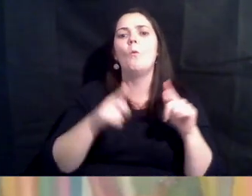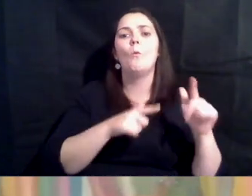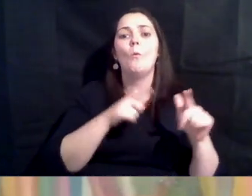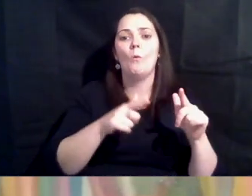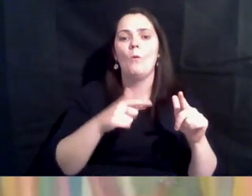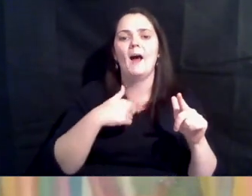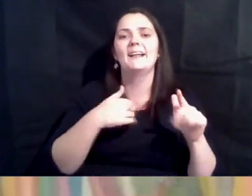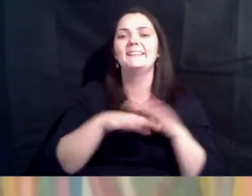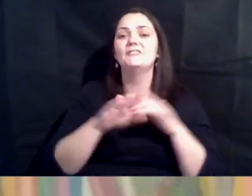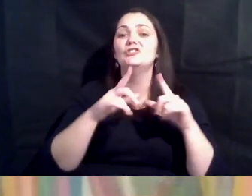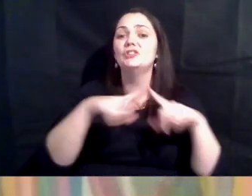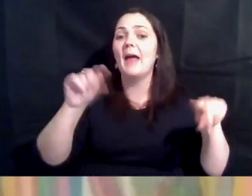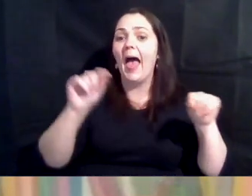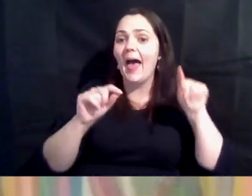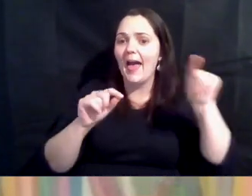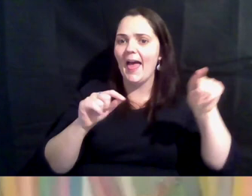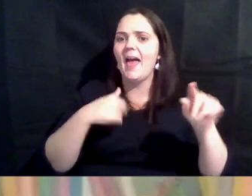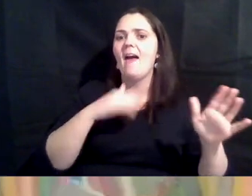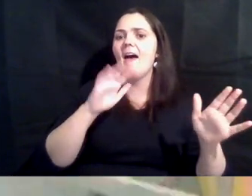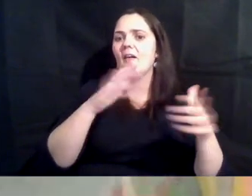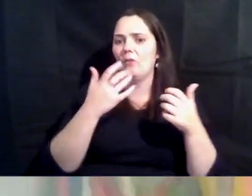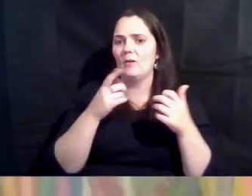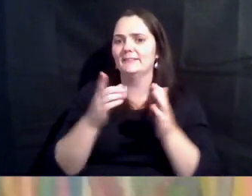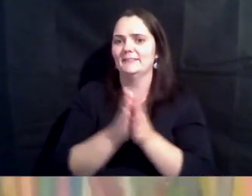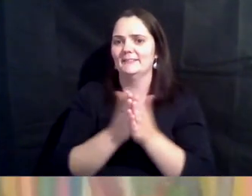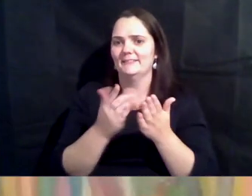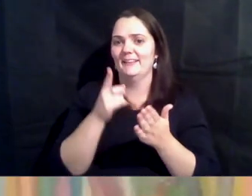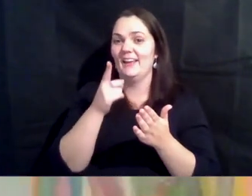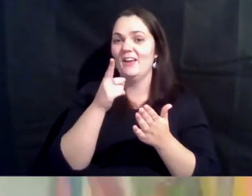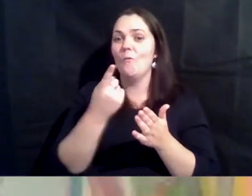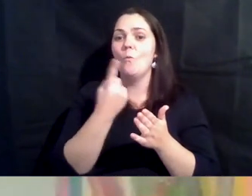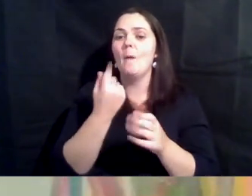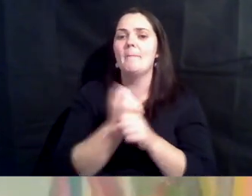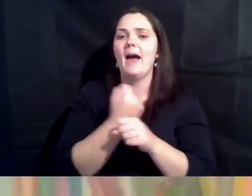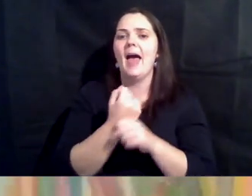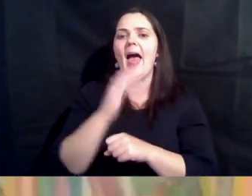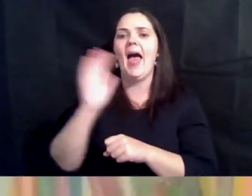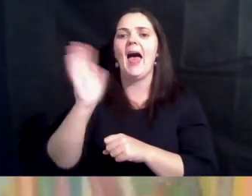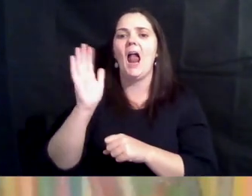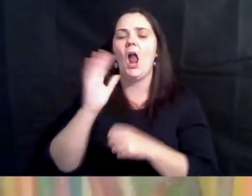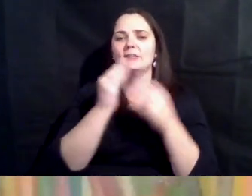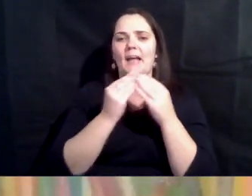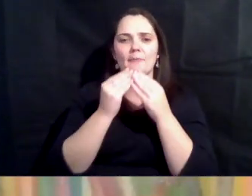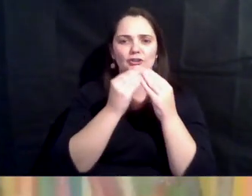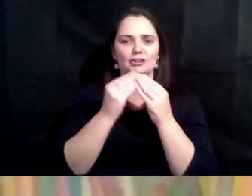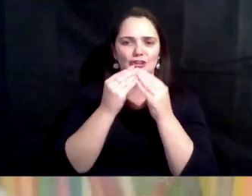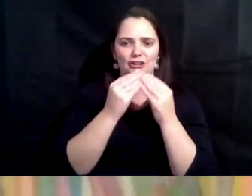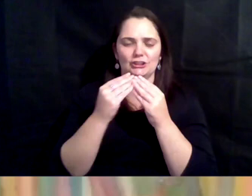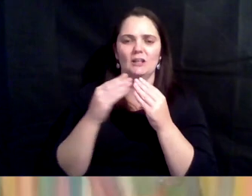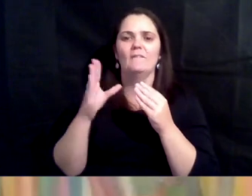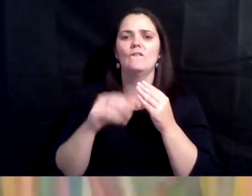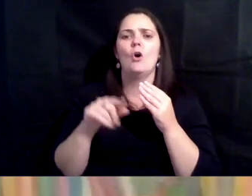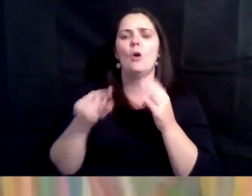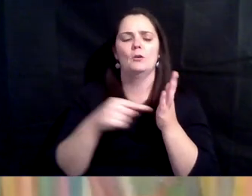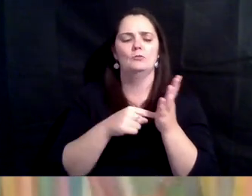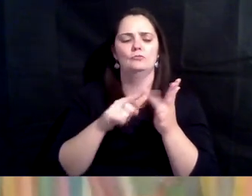Japan. I've got that here too, just to show. This is by Hello Sandwich and it's called The Tokyo Guide. And this